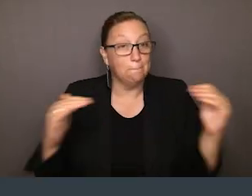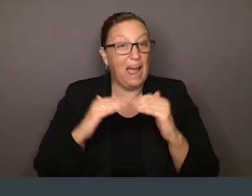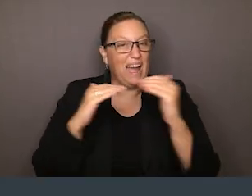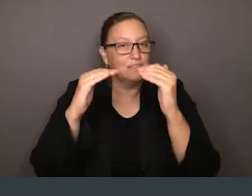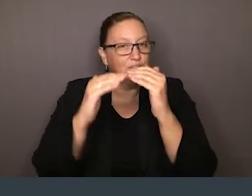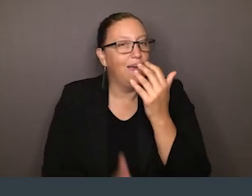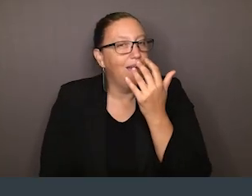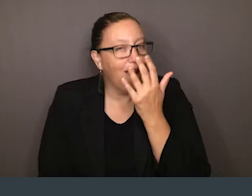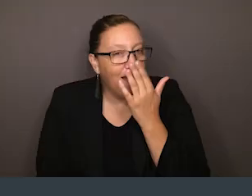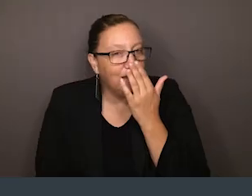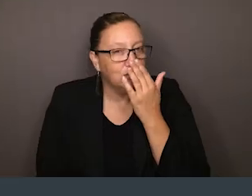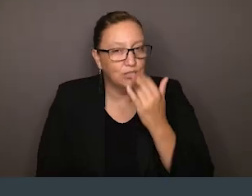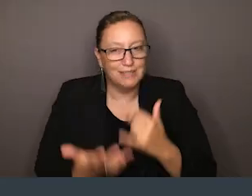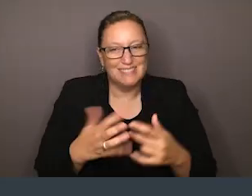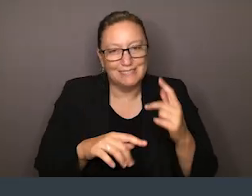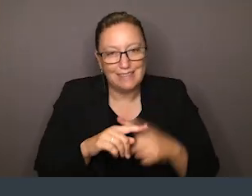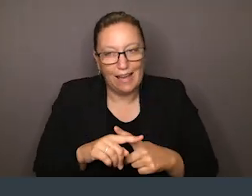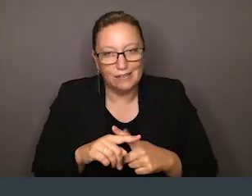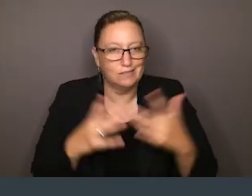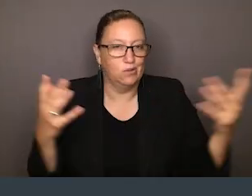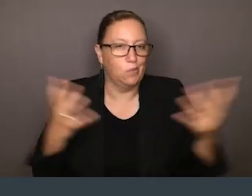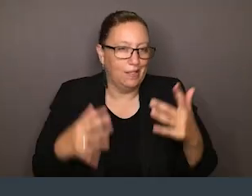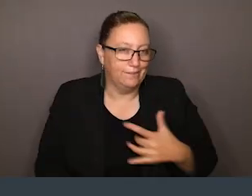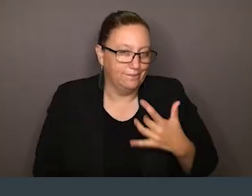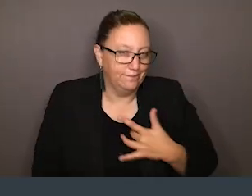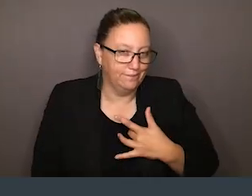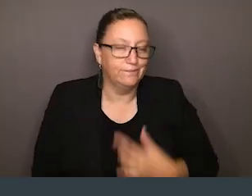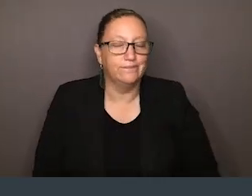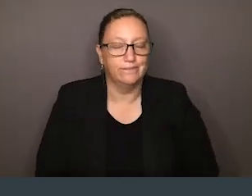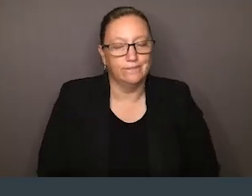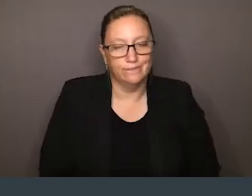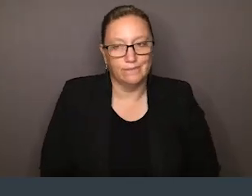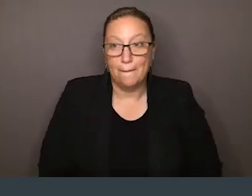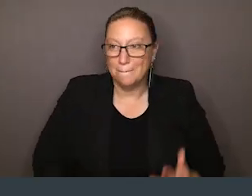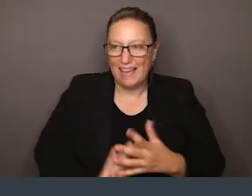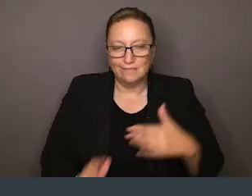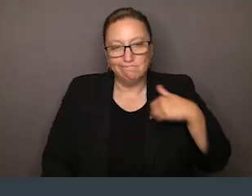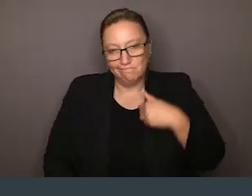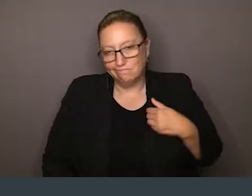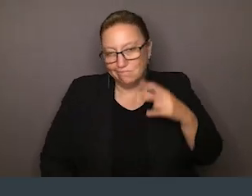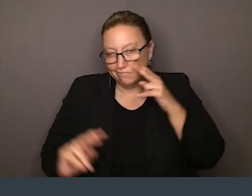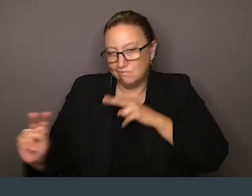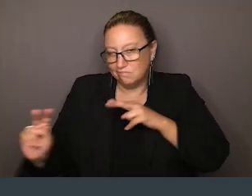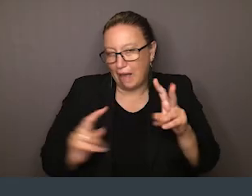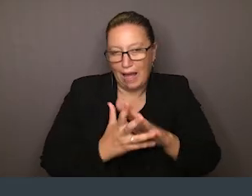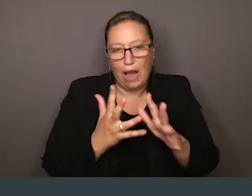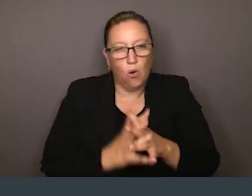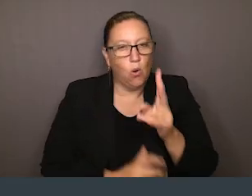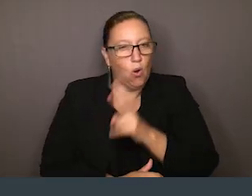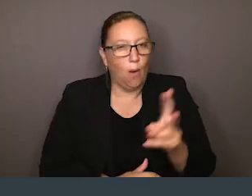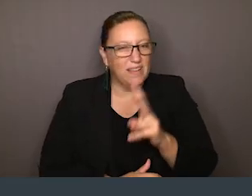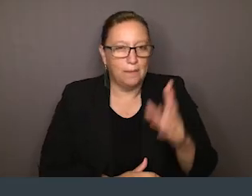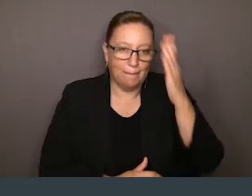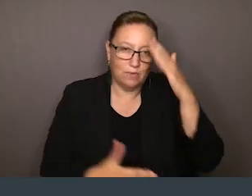matched by age, sex, and geographic location. What this did was allow us to estimate how common mental health conditions